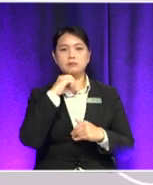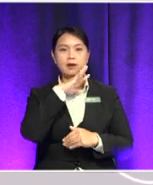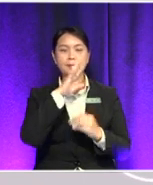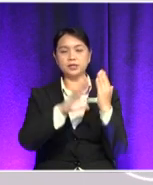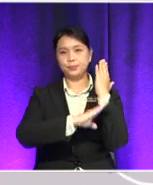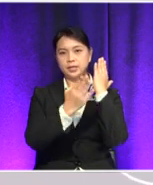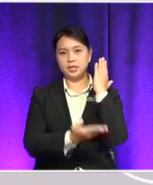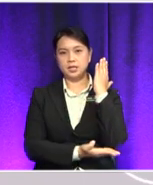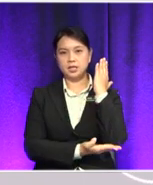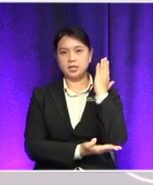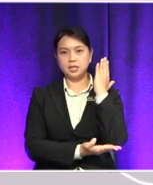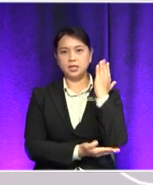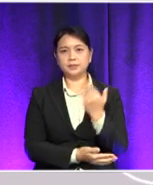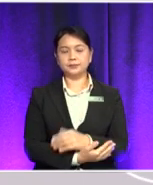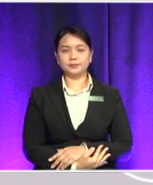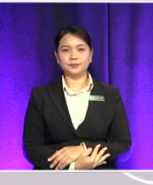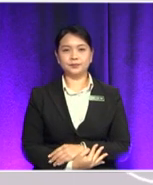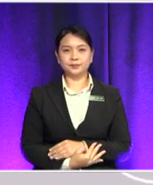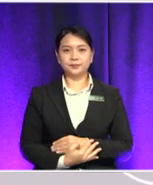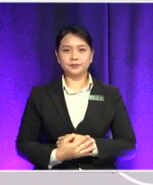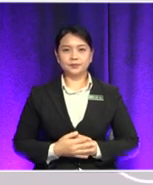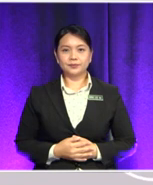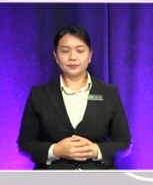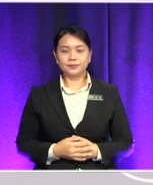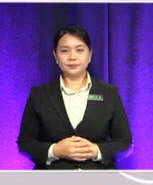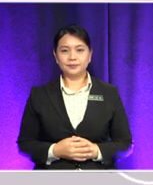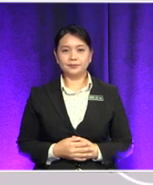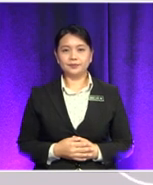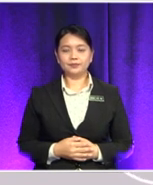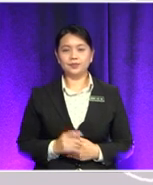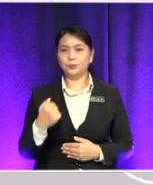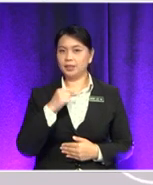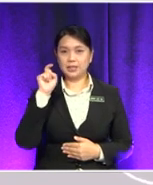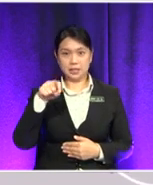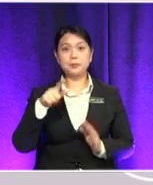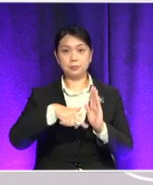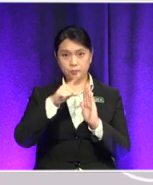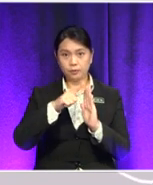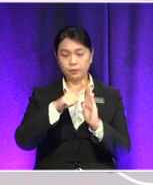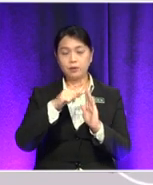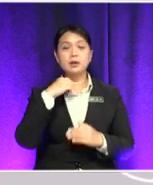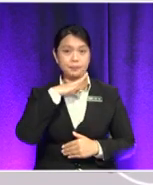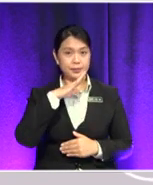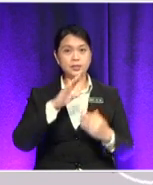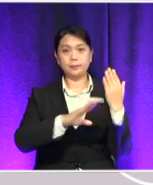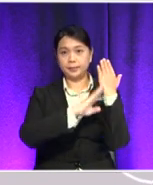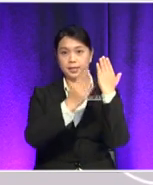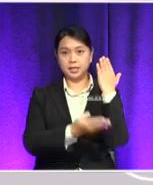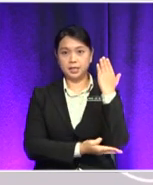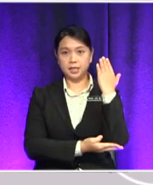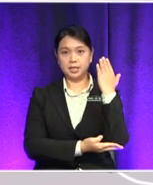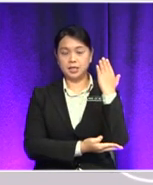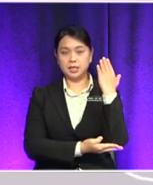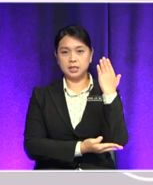mean. Okay, so we need more rubbish bins. Oh, because,